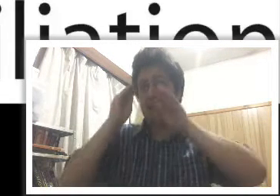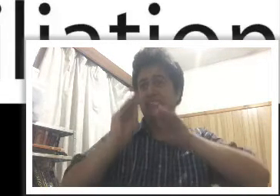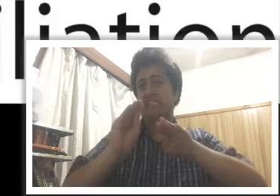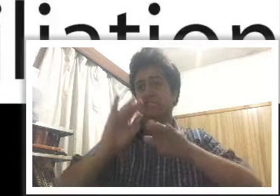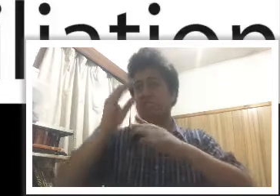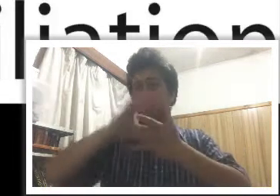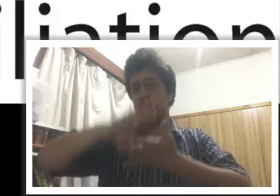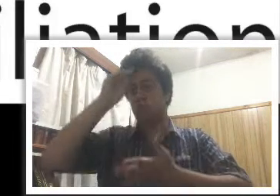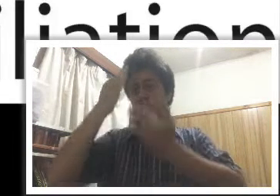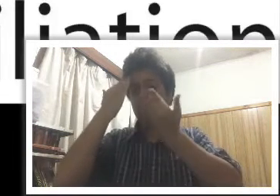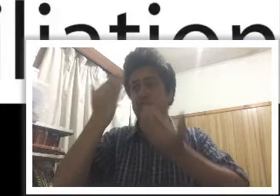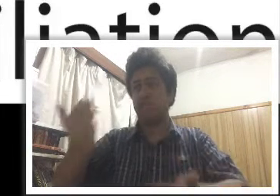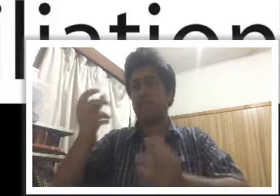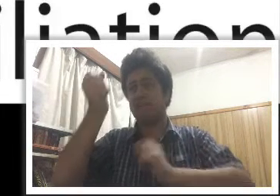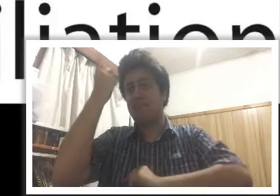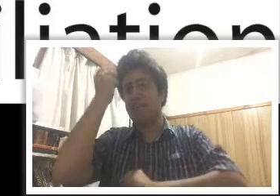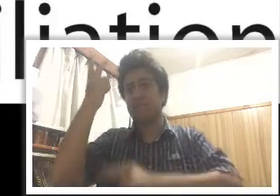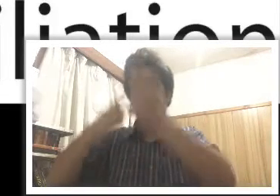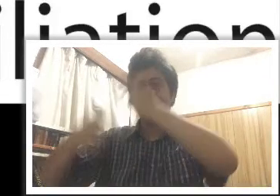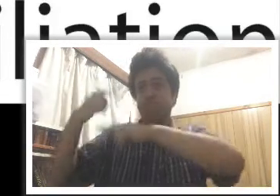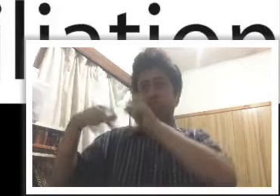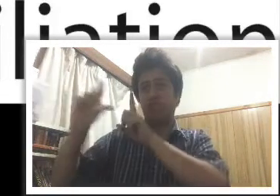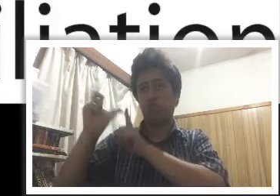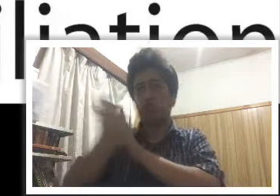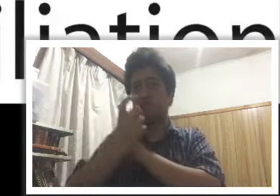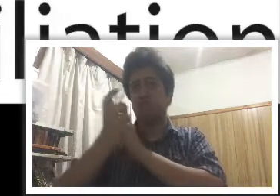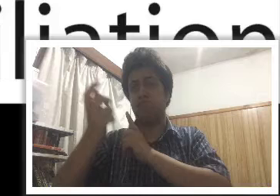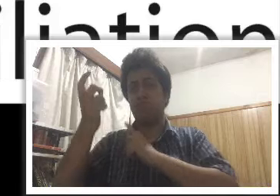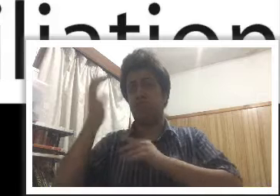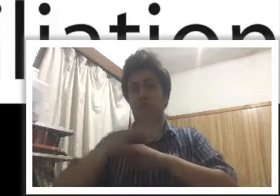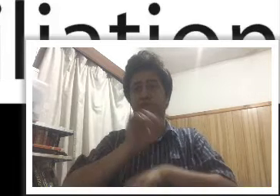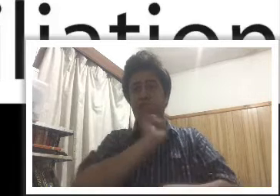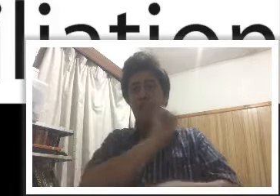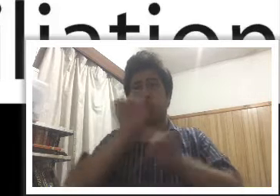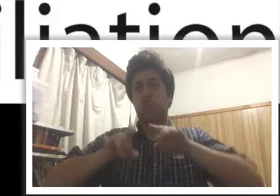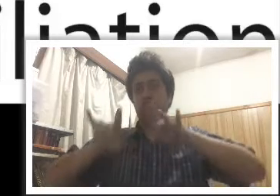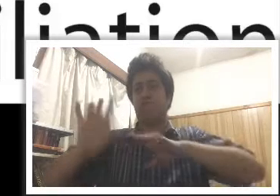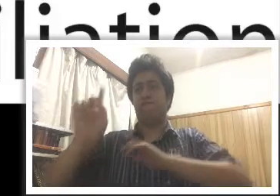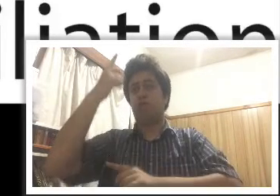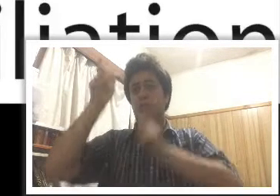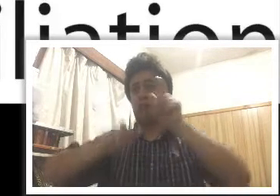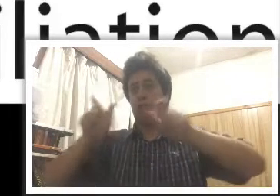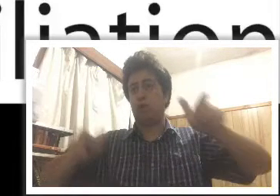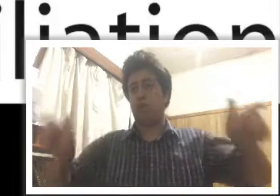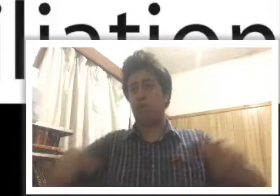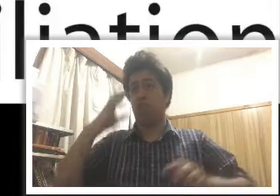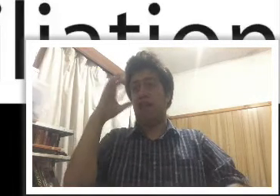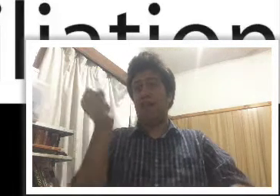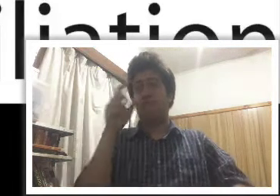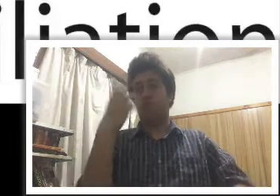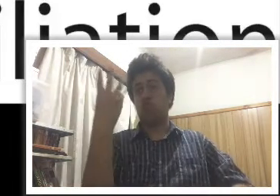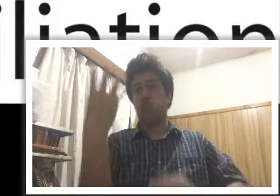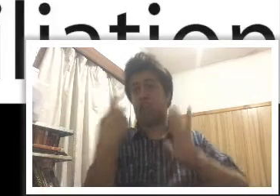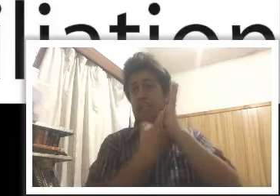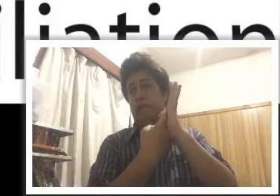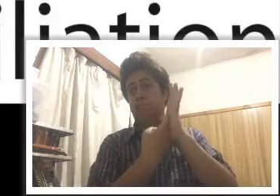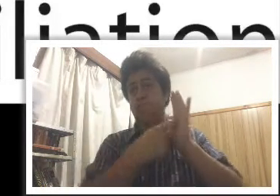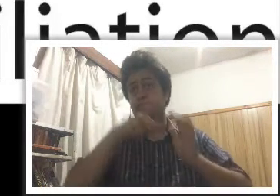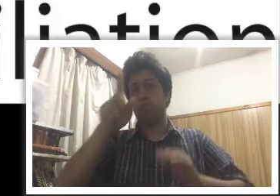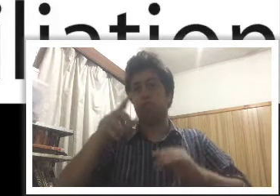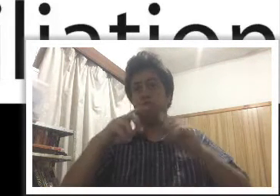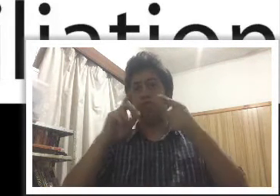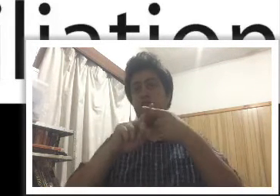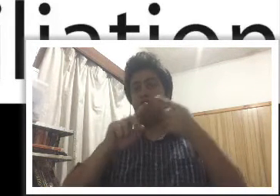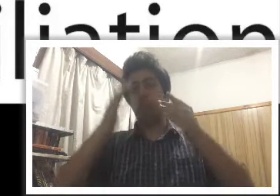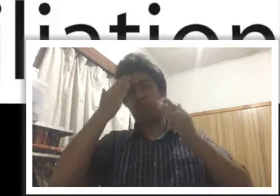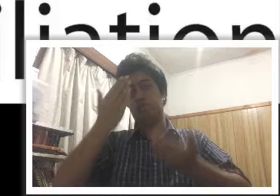by providing modules that encourage us to know ourselves as teachers in order to promote respect and provide knowledge of multiple cultures